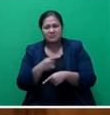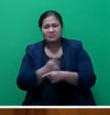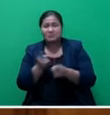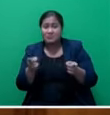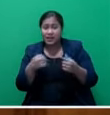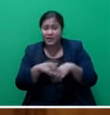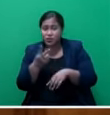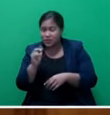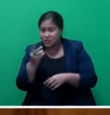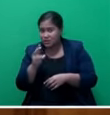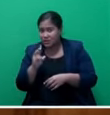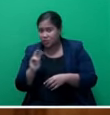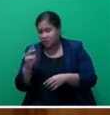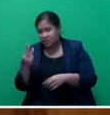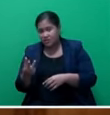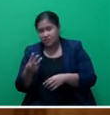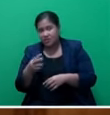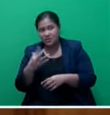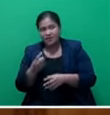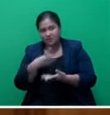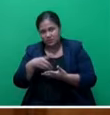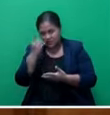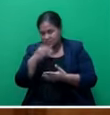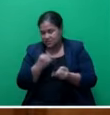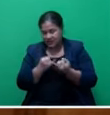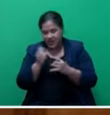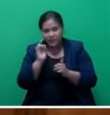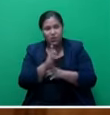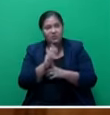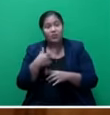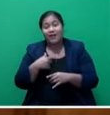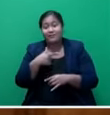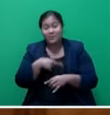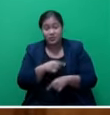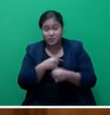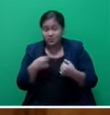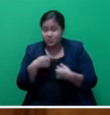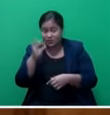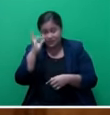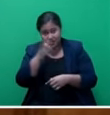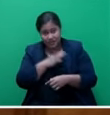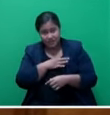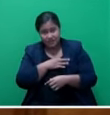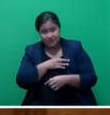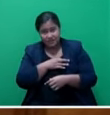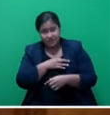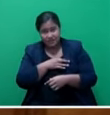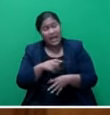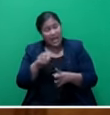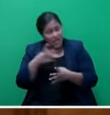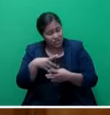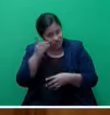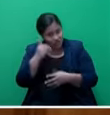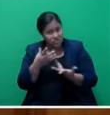will include education all the way to tertiary level, Honorable Speaker. Because we believe education is key to all this. And educated